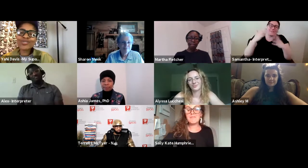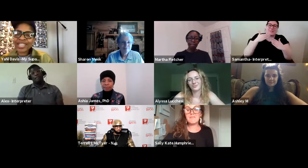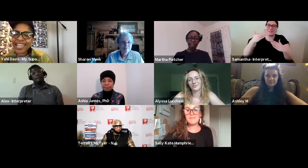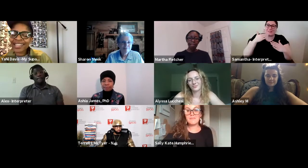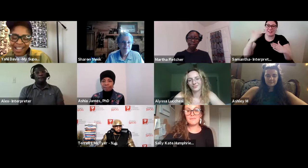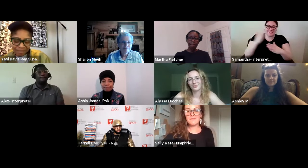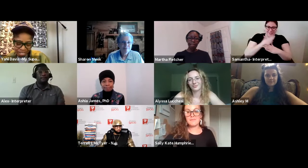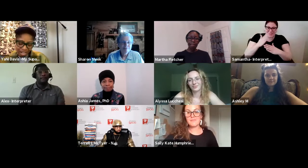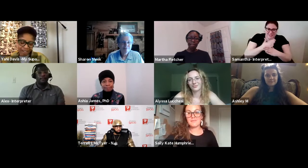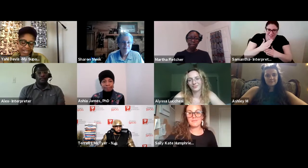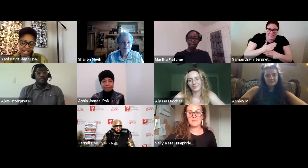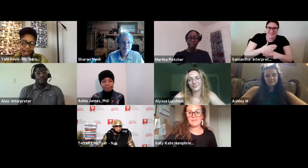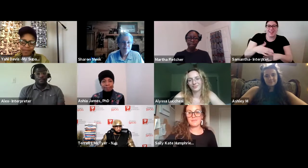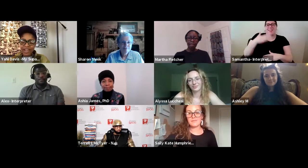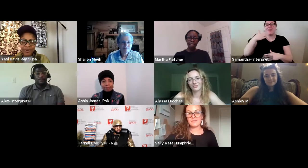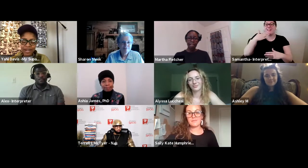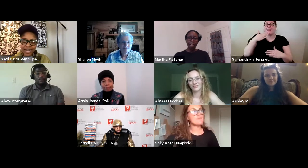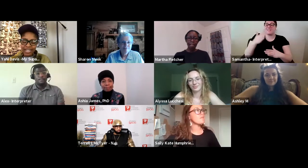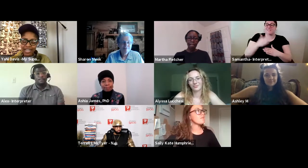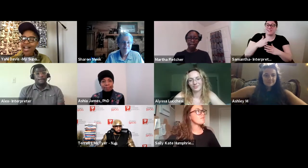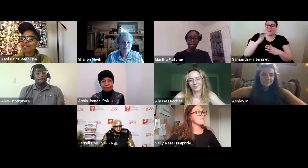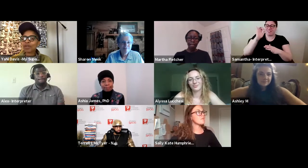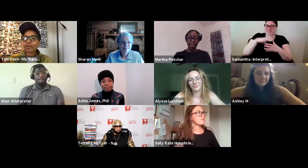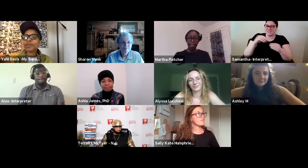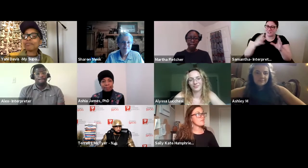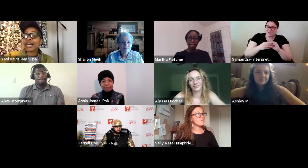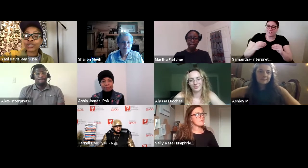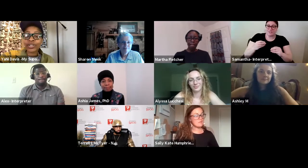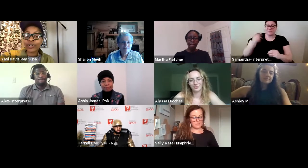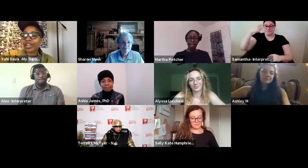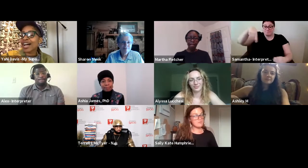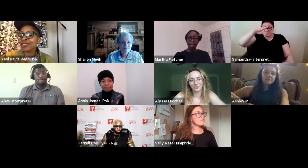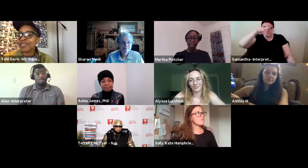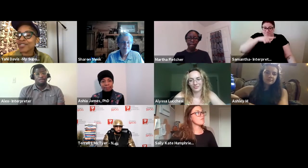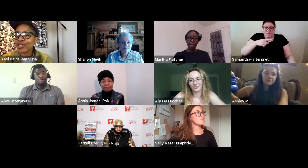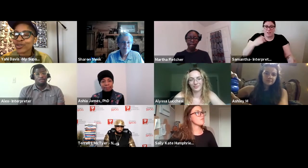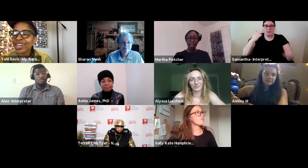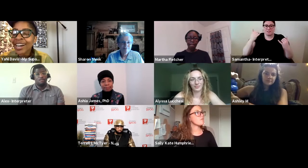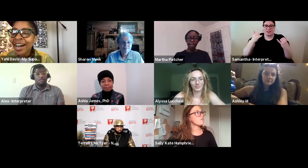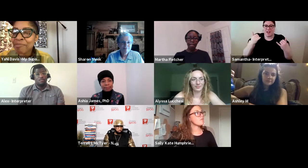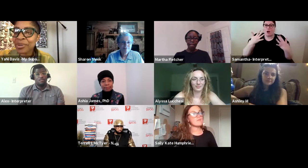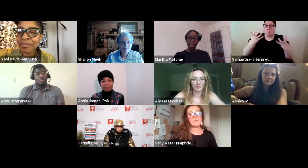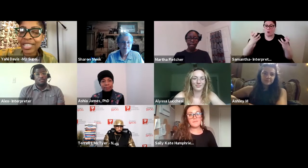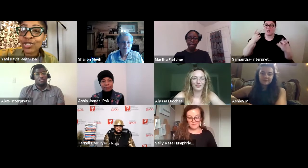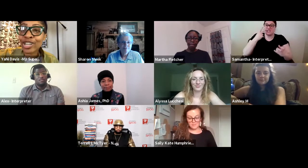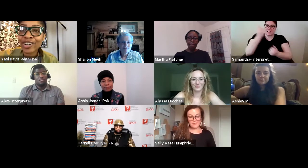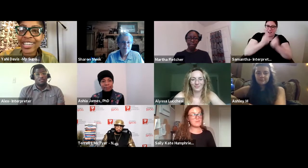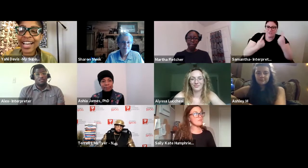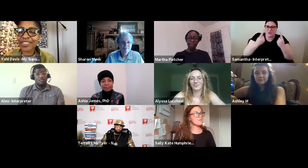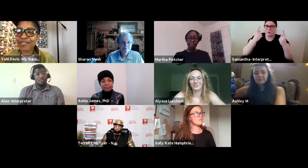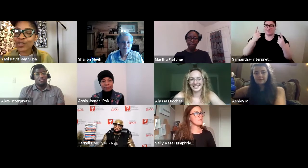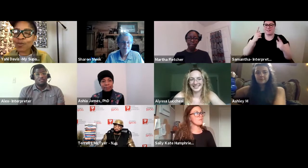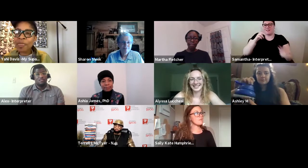off of you saying that, Miss Sharon, everybody, I am going to put my screen on gallery view. I'm putting my screen